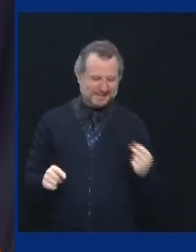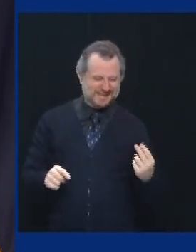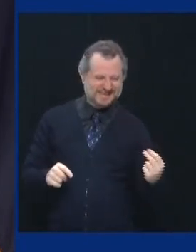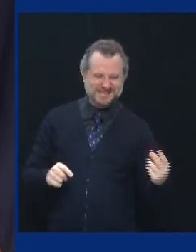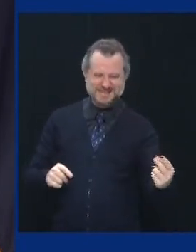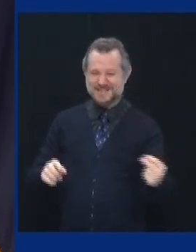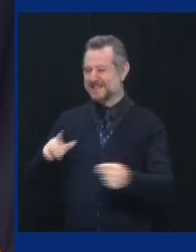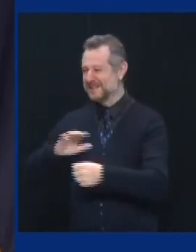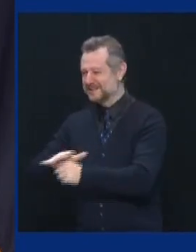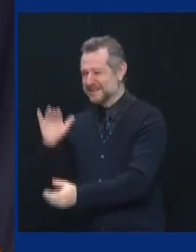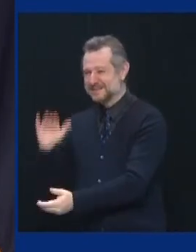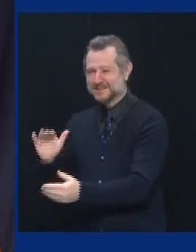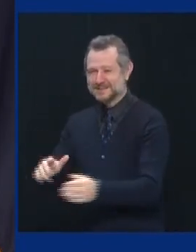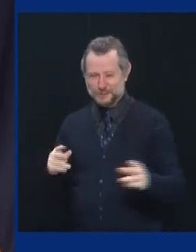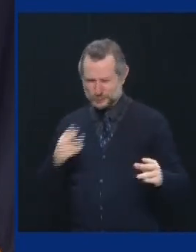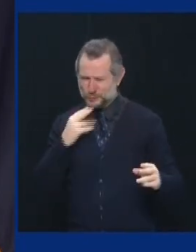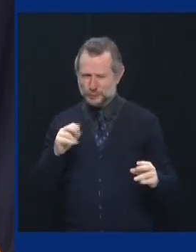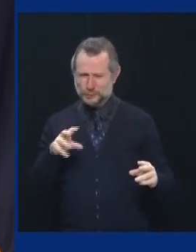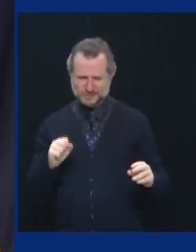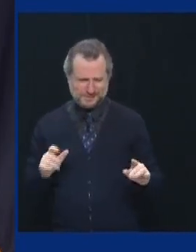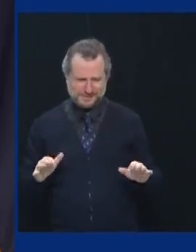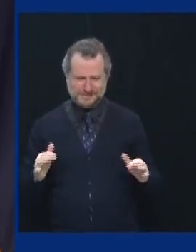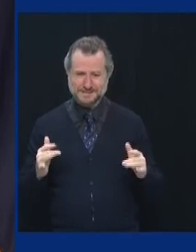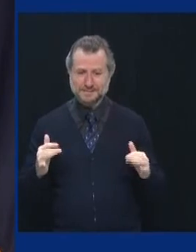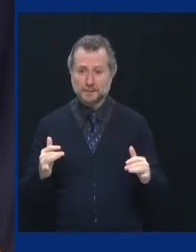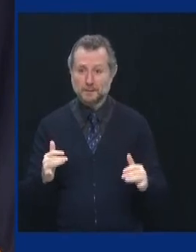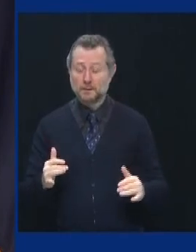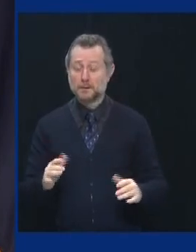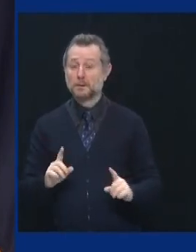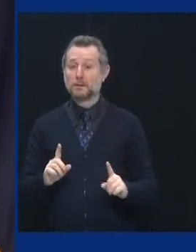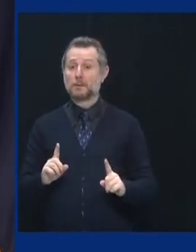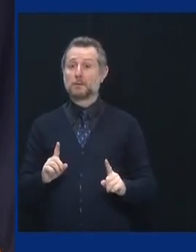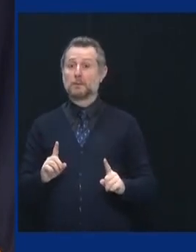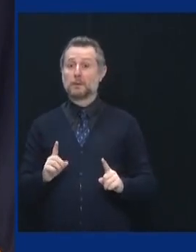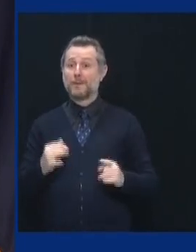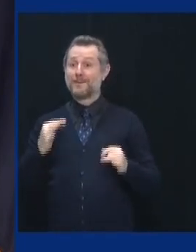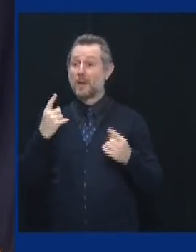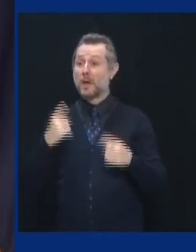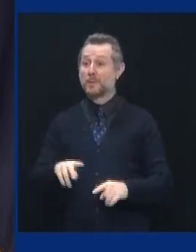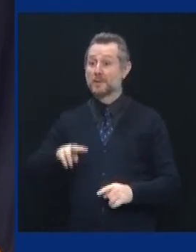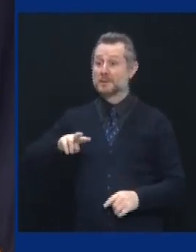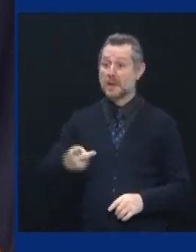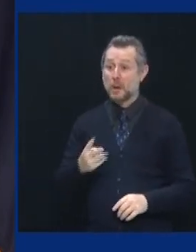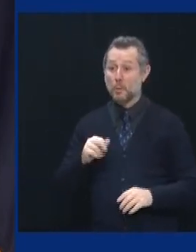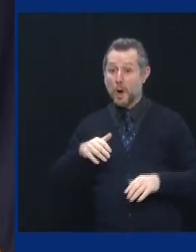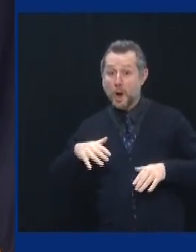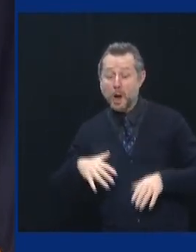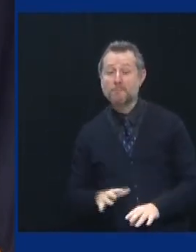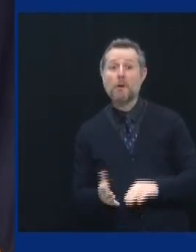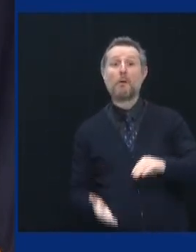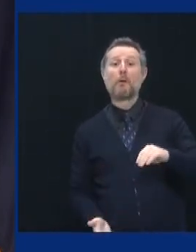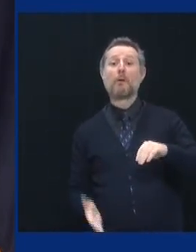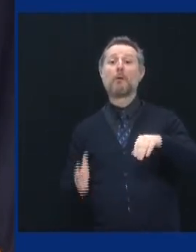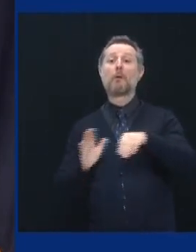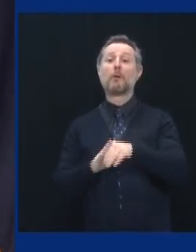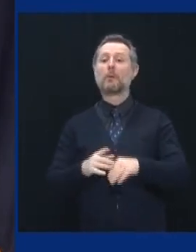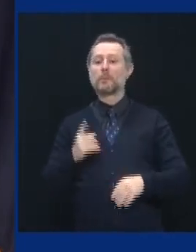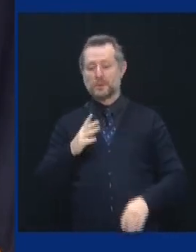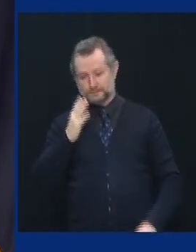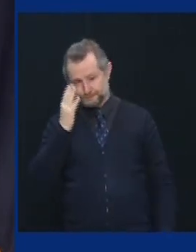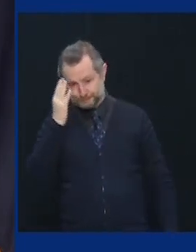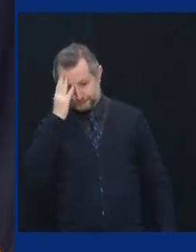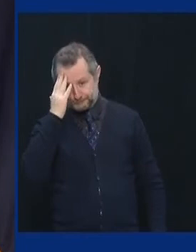good news. Yeah, except if you have a second wave. What a second wave really means is a